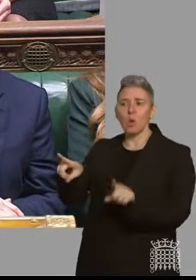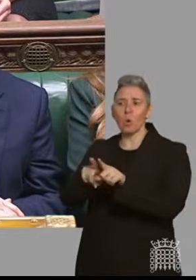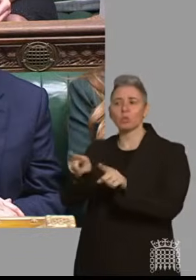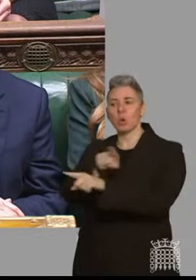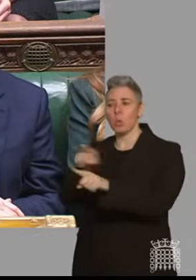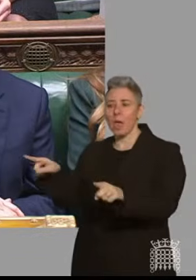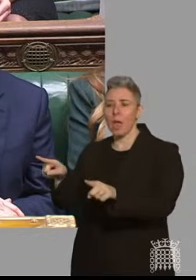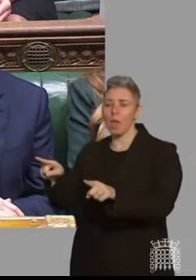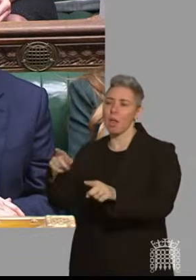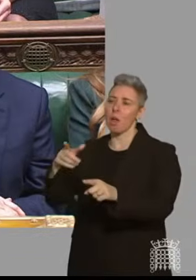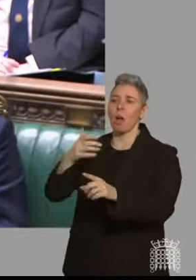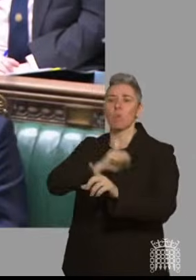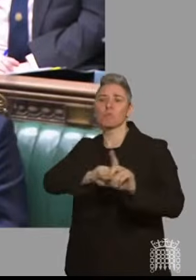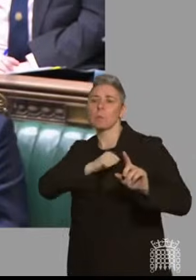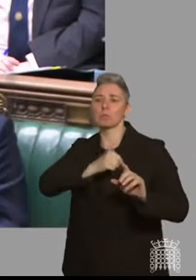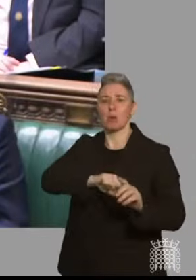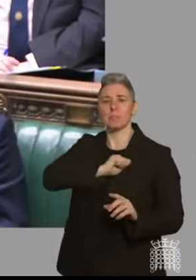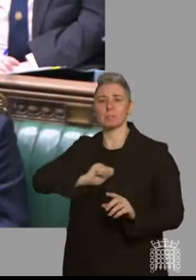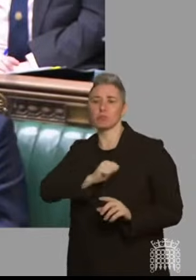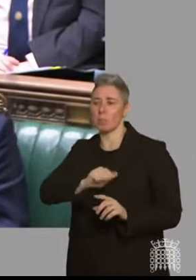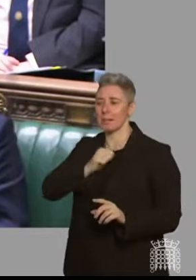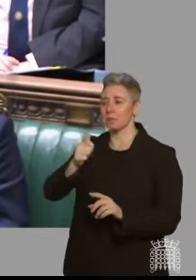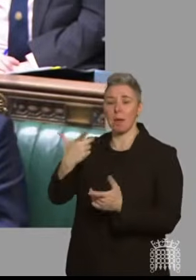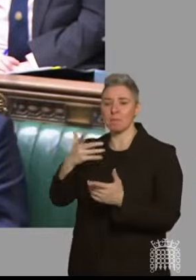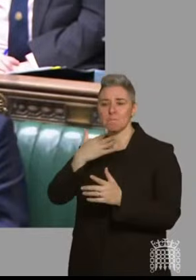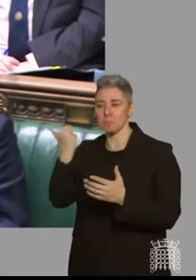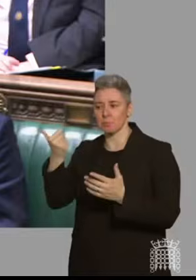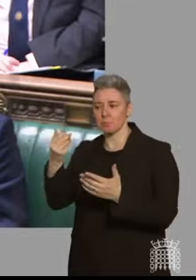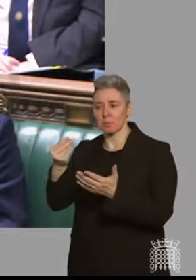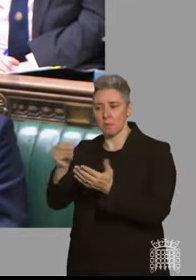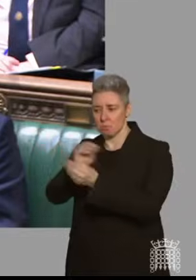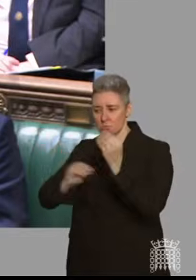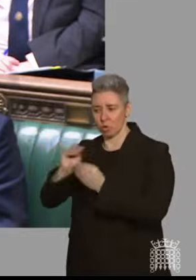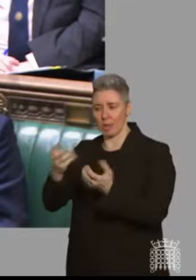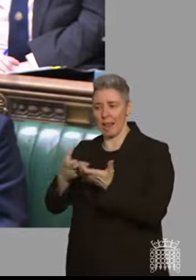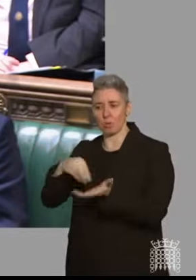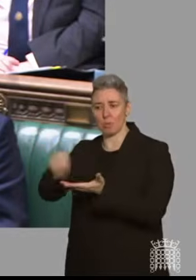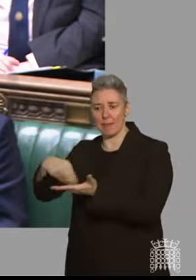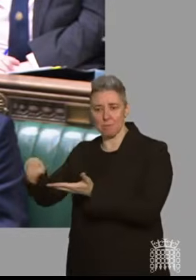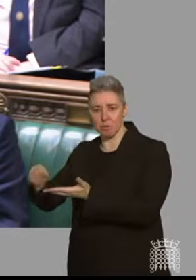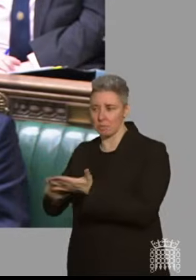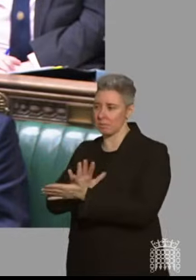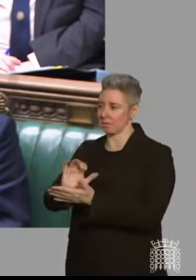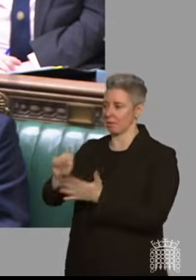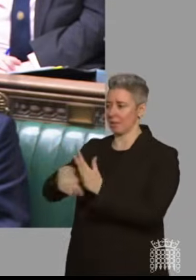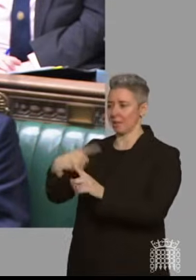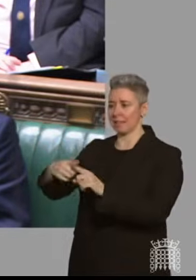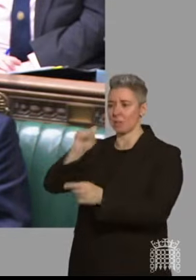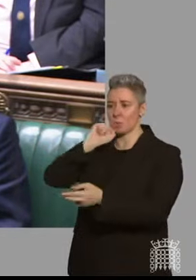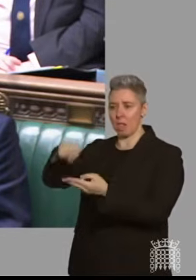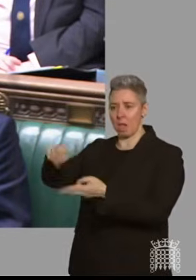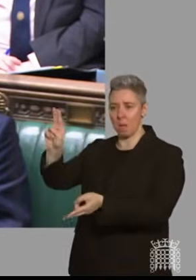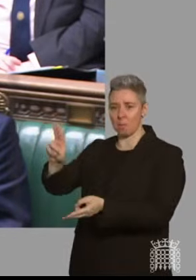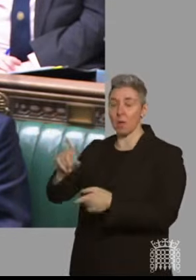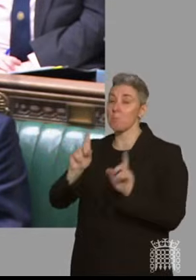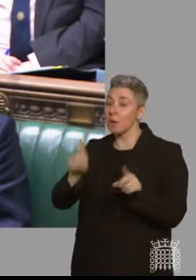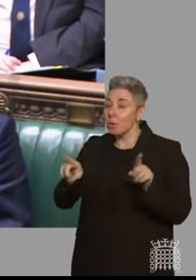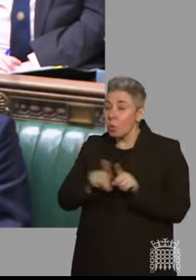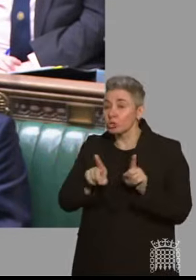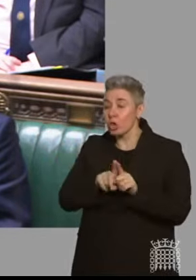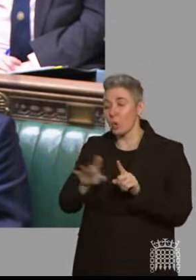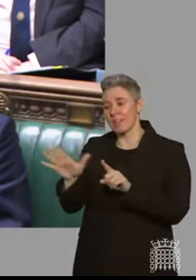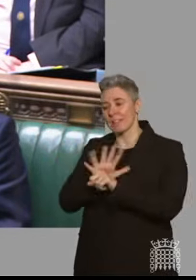but also the Shadow Chief Secretary to the Treasury, we learnt just yesterday, described our plan to end the